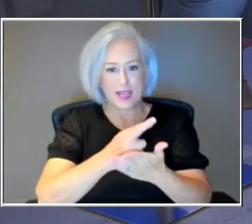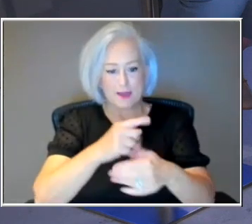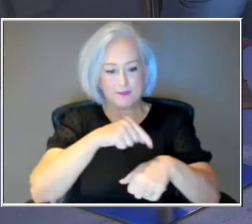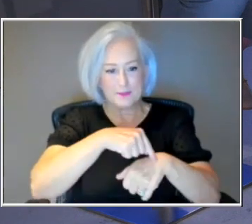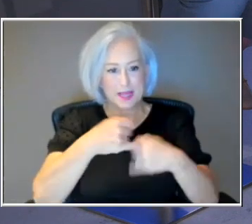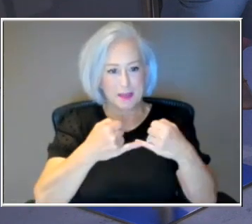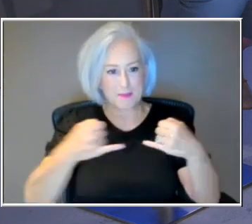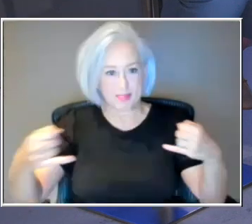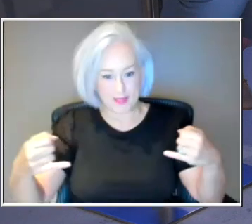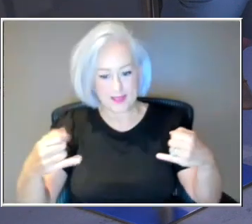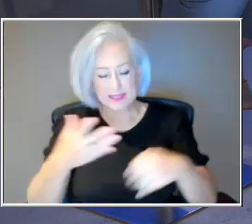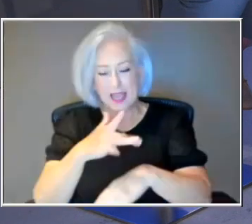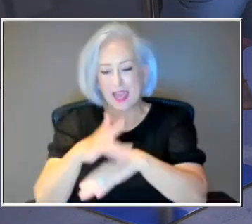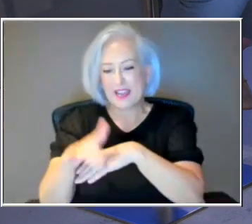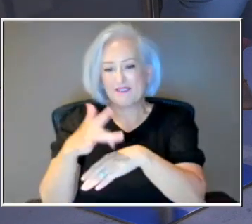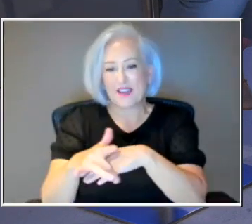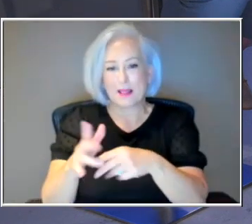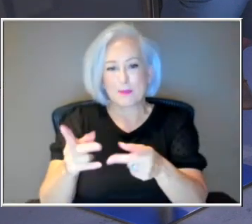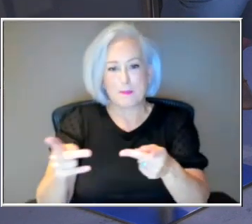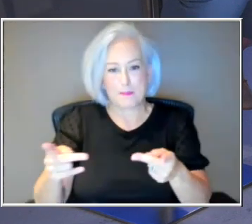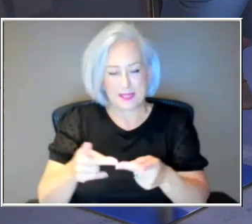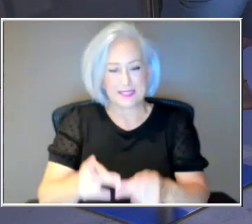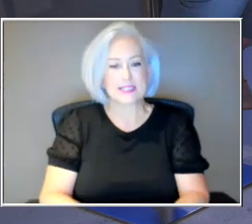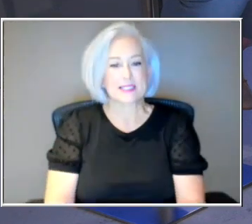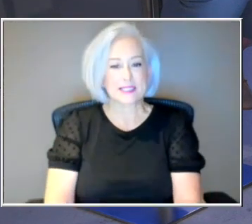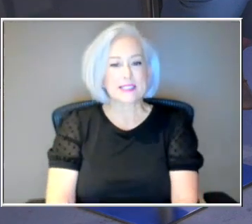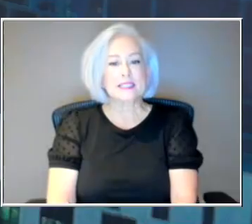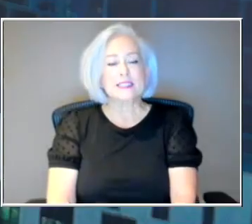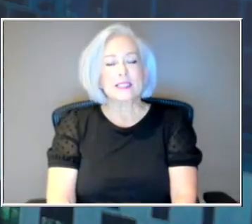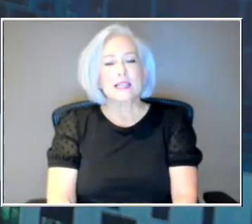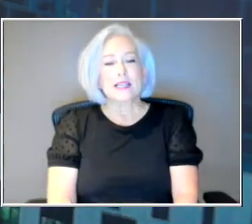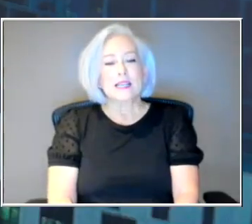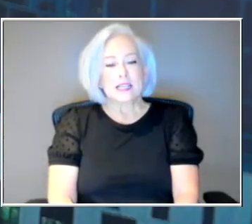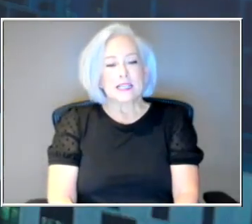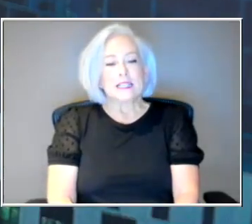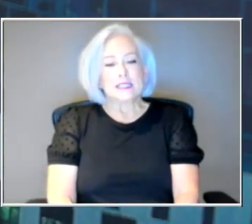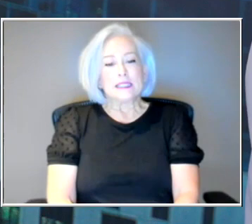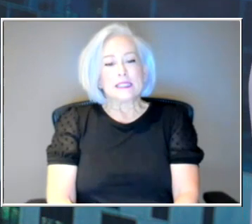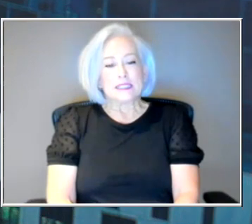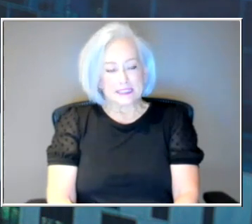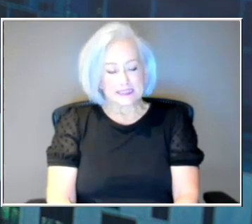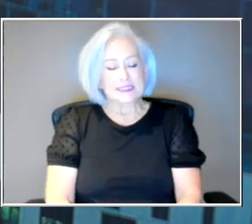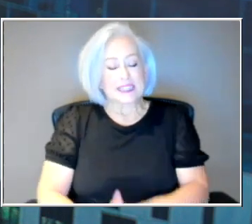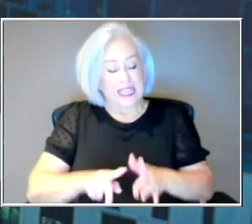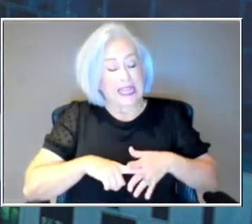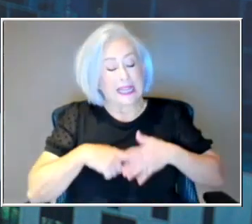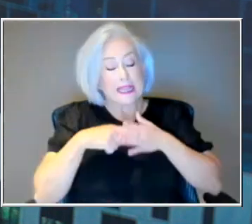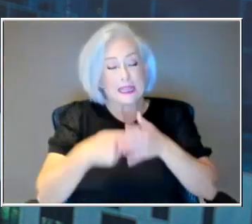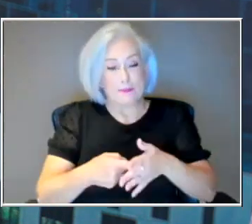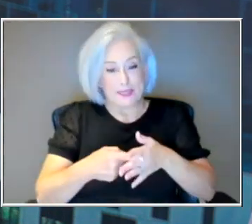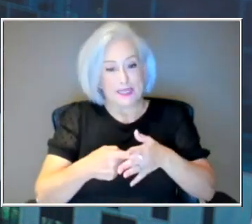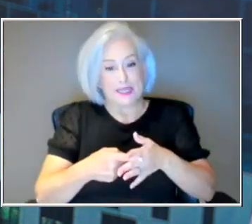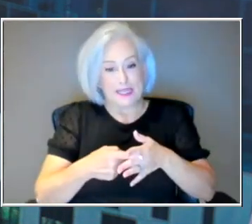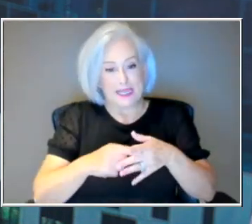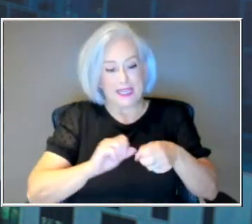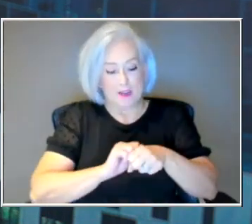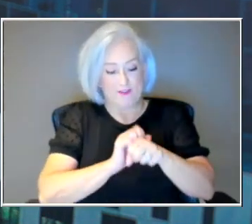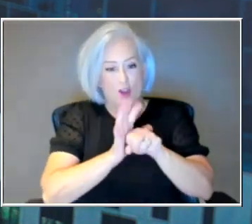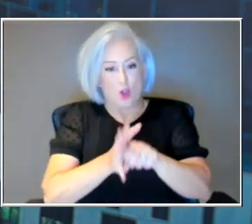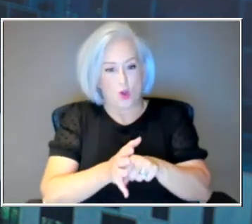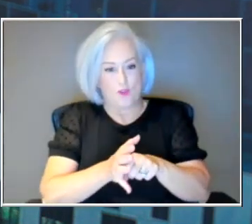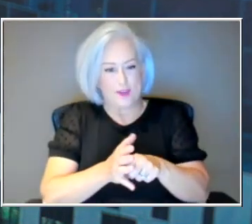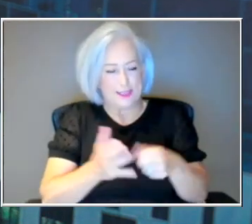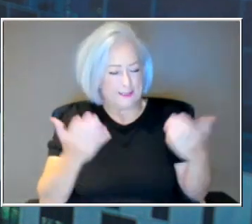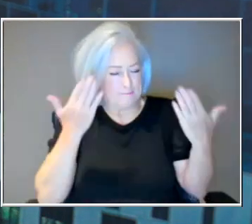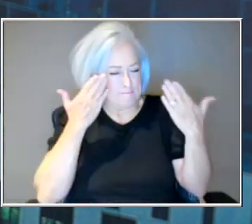know, Jamie, you had experienced this, but in the initial period of COVID, we didn't quite know